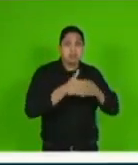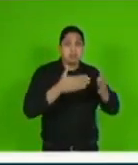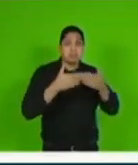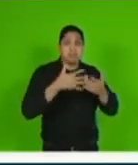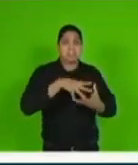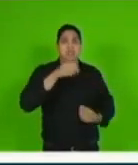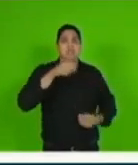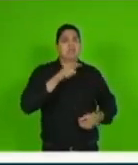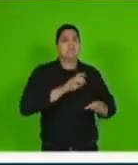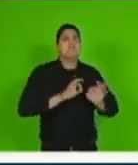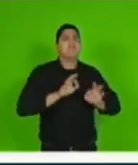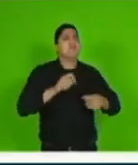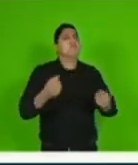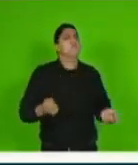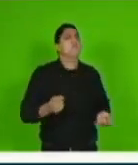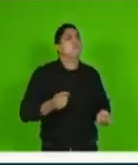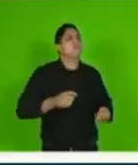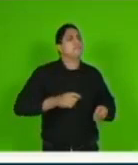are living.